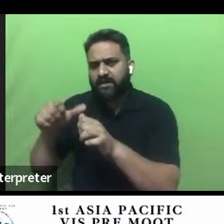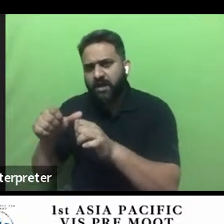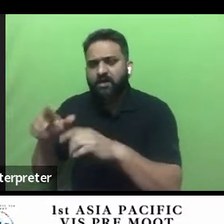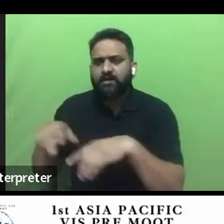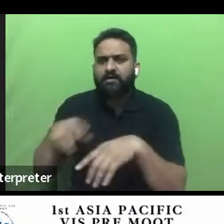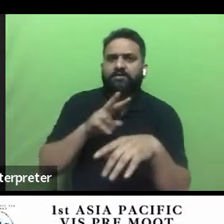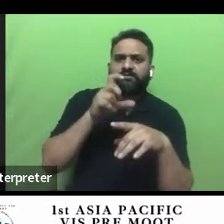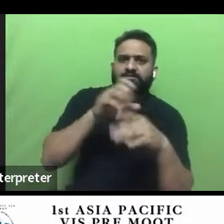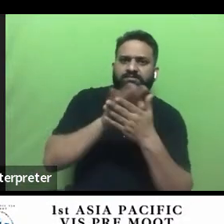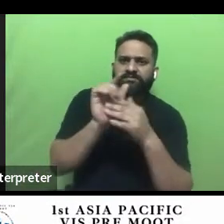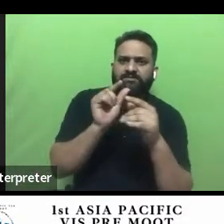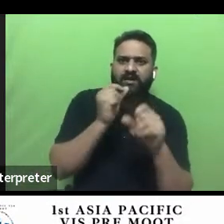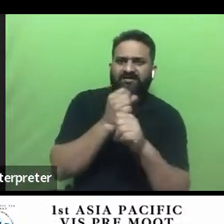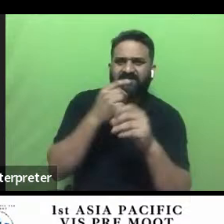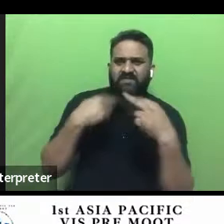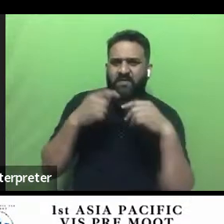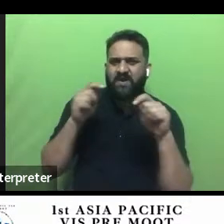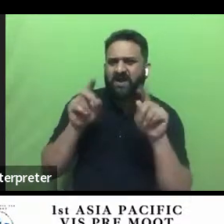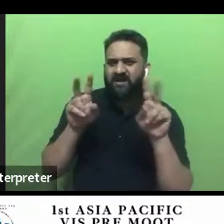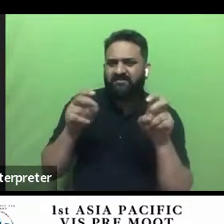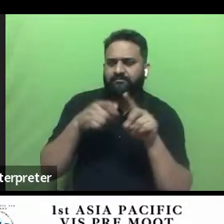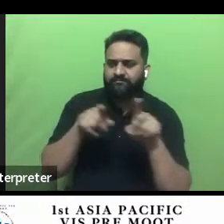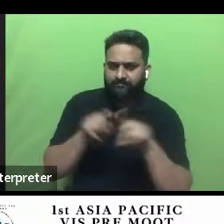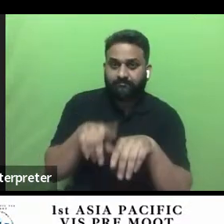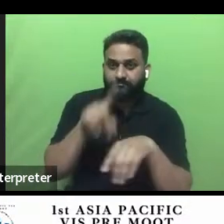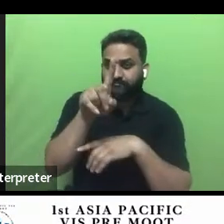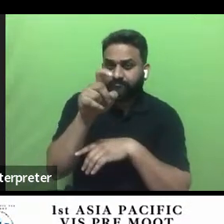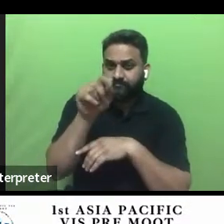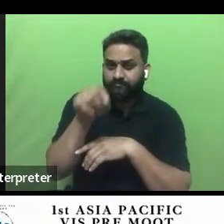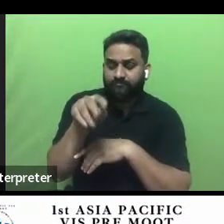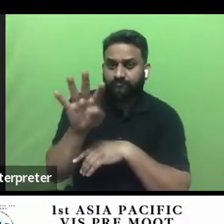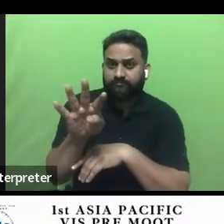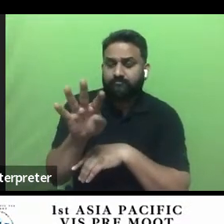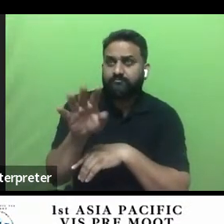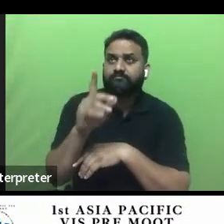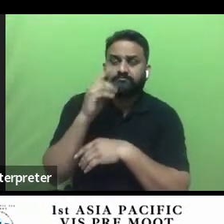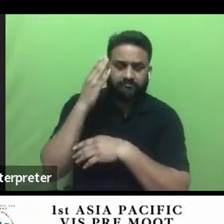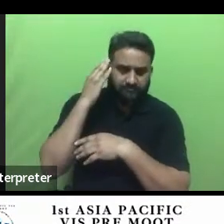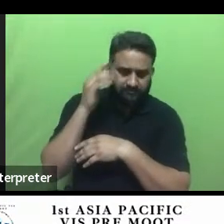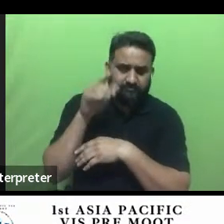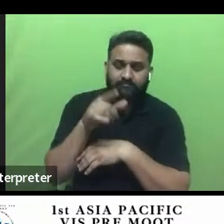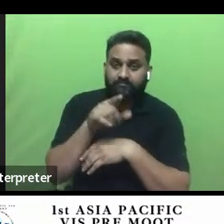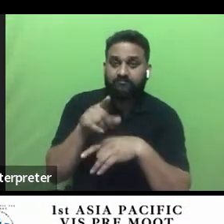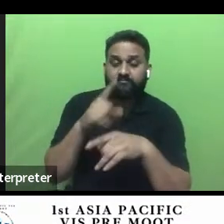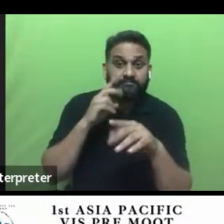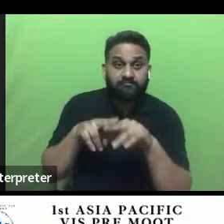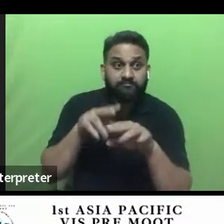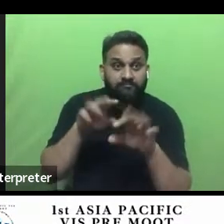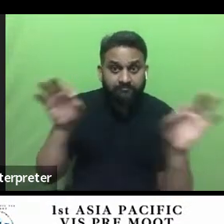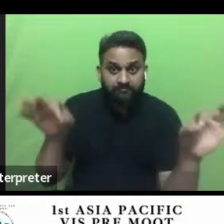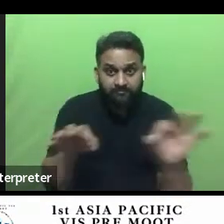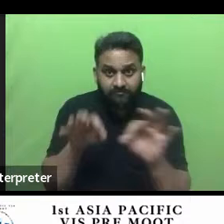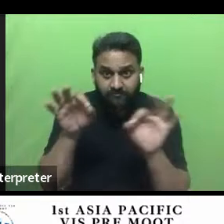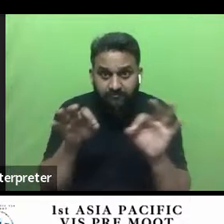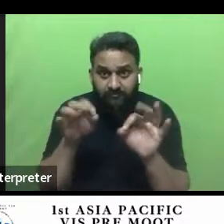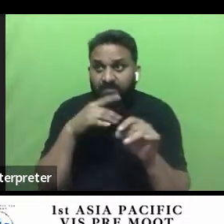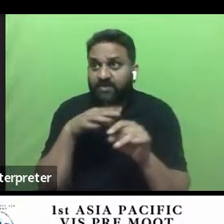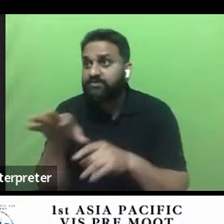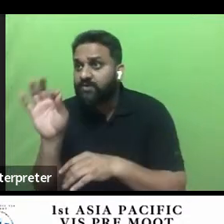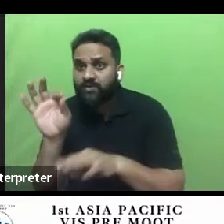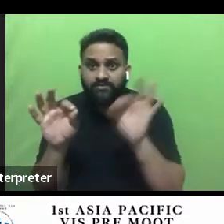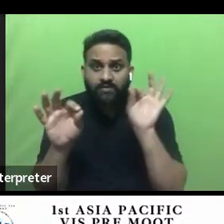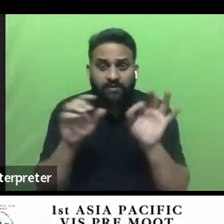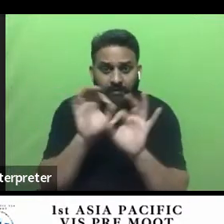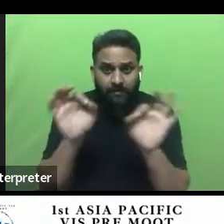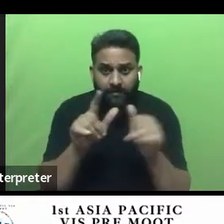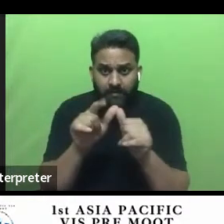paragraph 170.4, it was held that where there does not exist an express choice of law